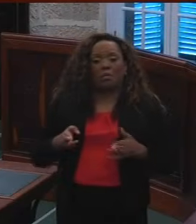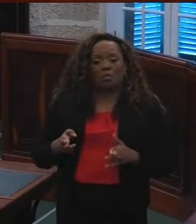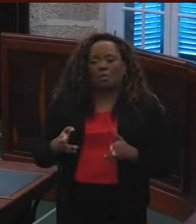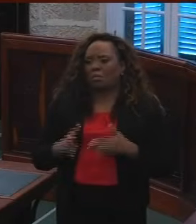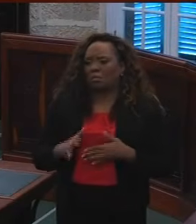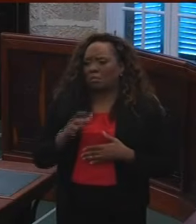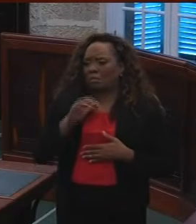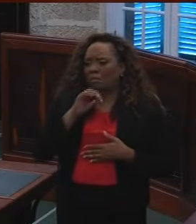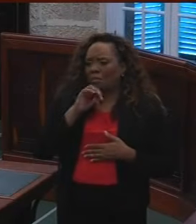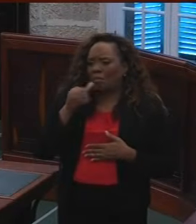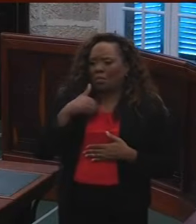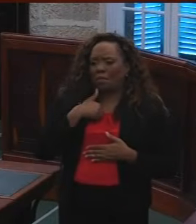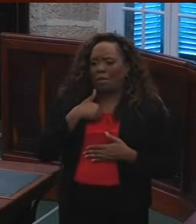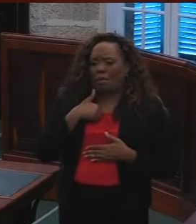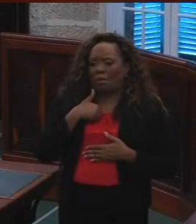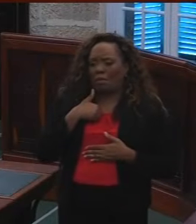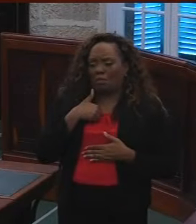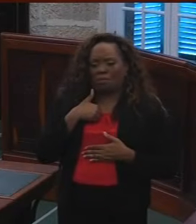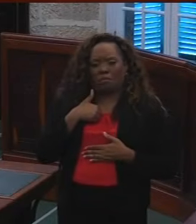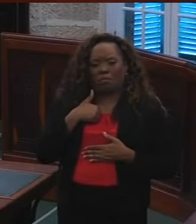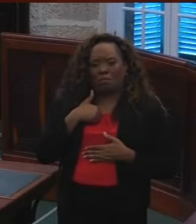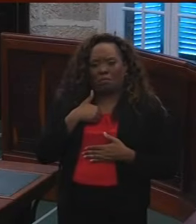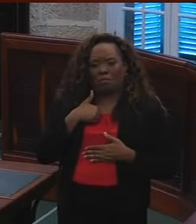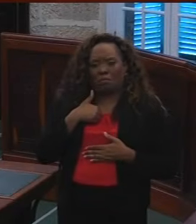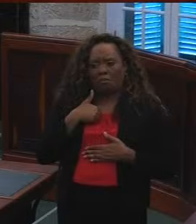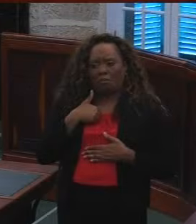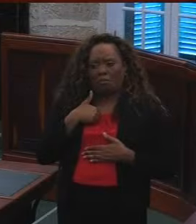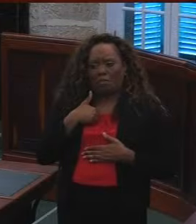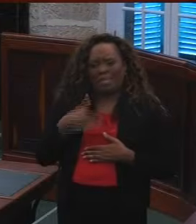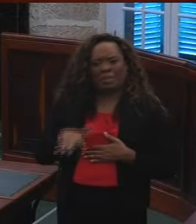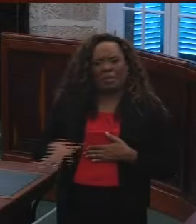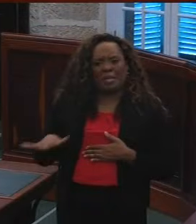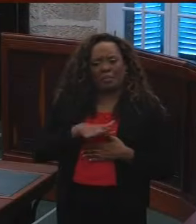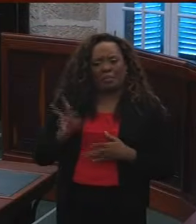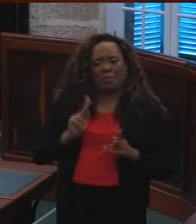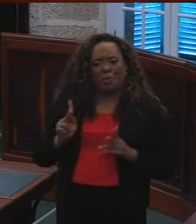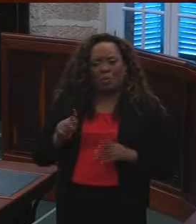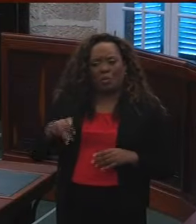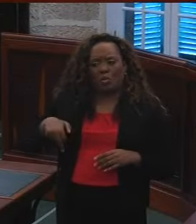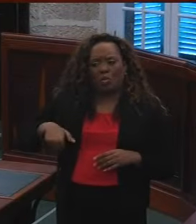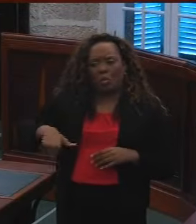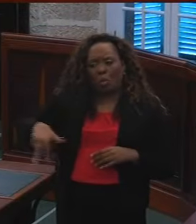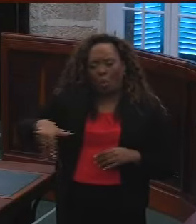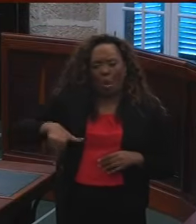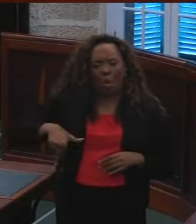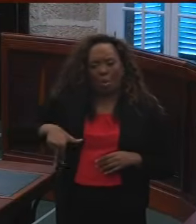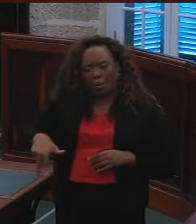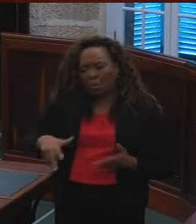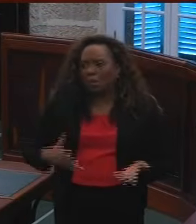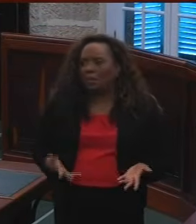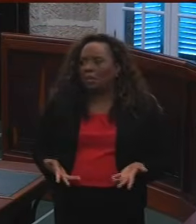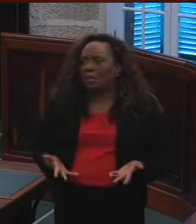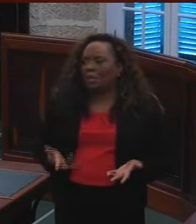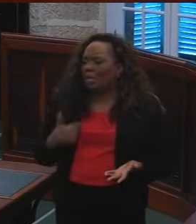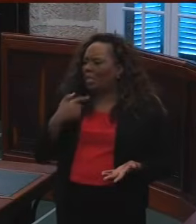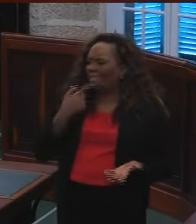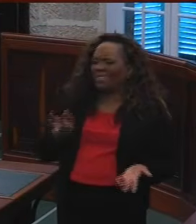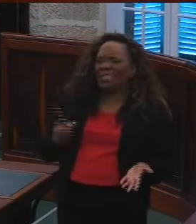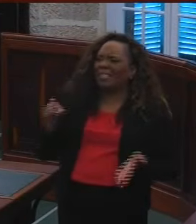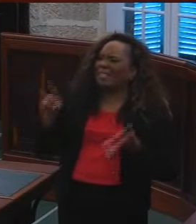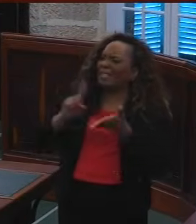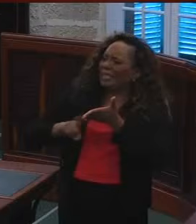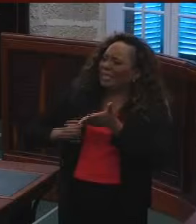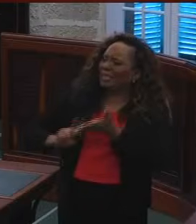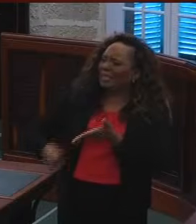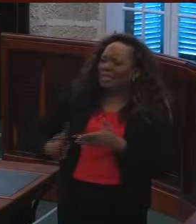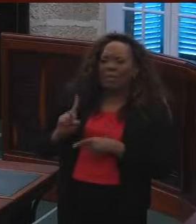not satisfied. I know some of the roads are tight, some of these spaces are tight. I have said to the ministry, y'all got to check these standards, because I know they've been arguing, as they did with the Honorable